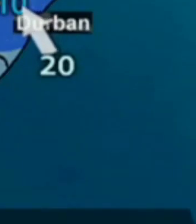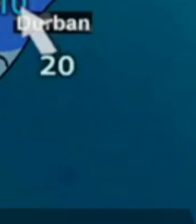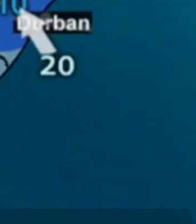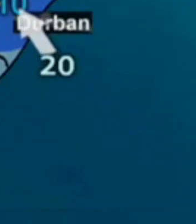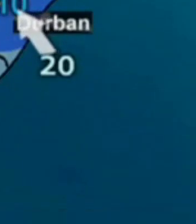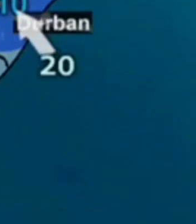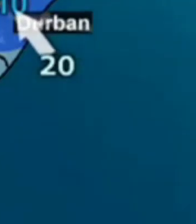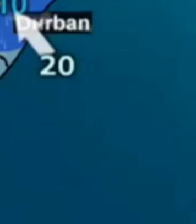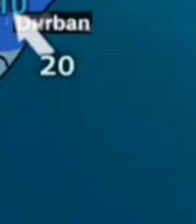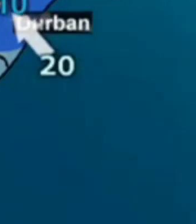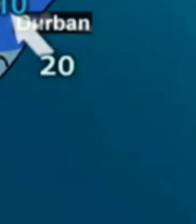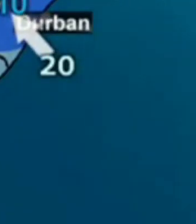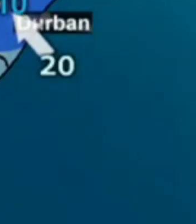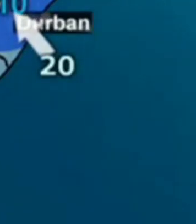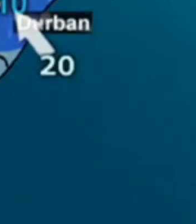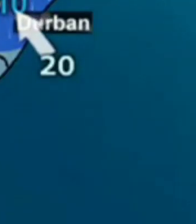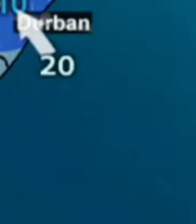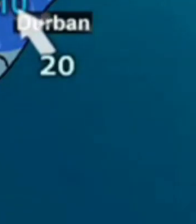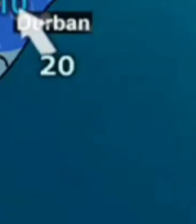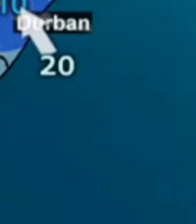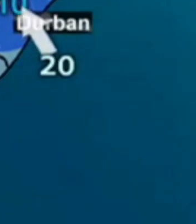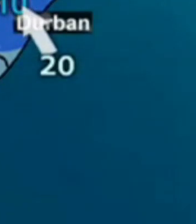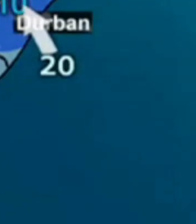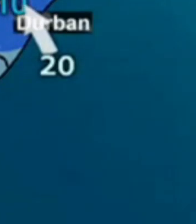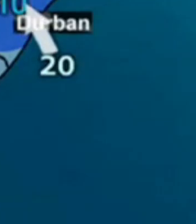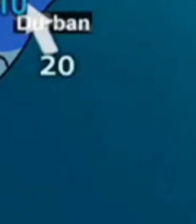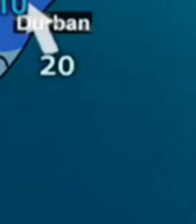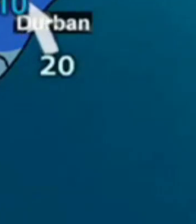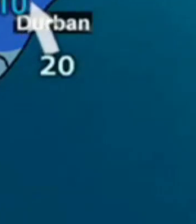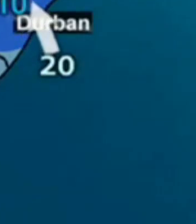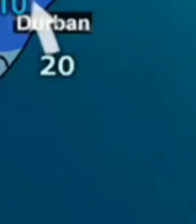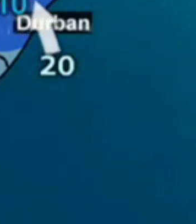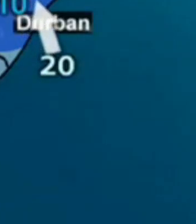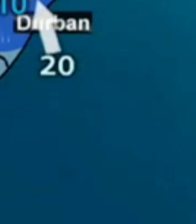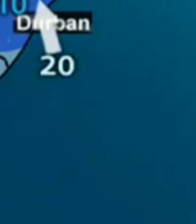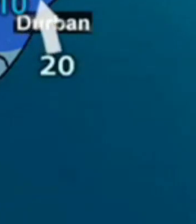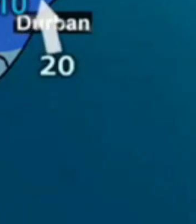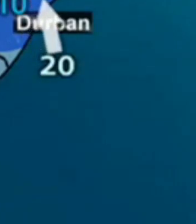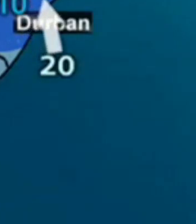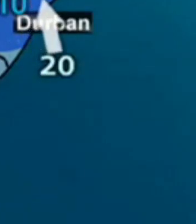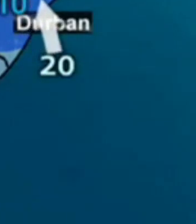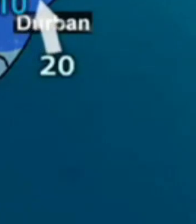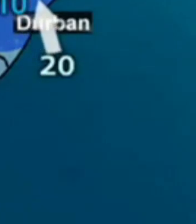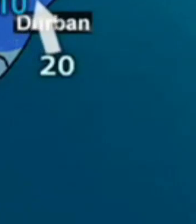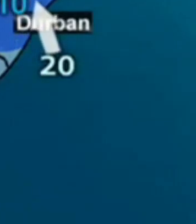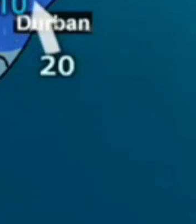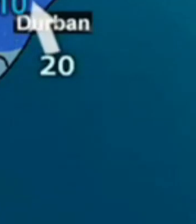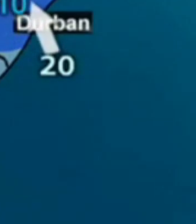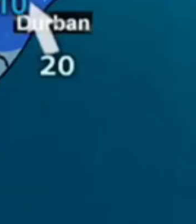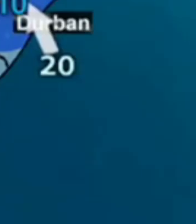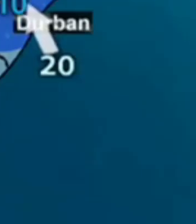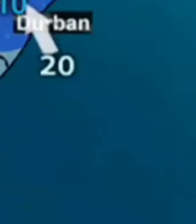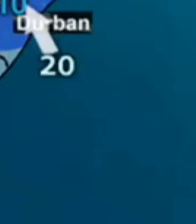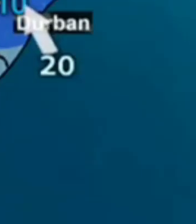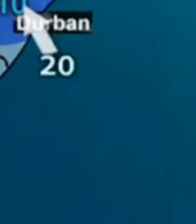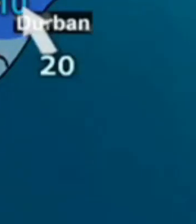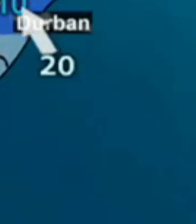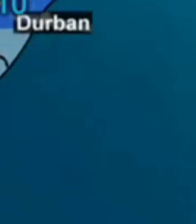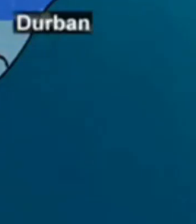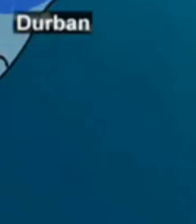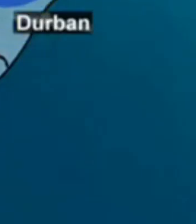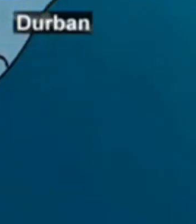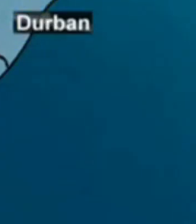le 16 ka kwa province ya ka kwa Zulu Natal Limpopo ga mmogo le dikarolo dingwe tsa province ya ka